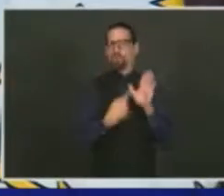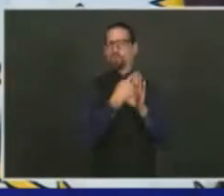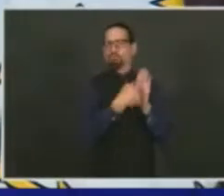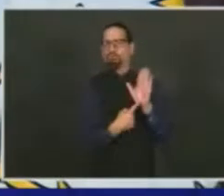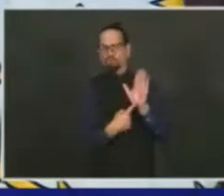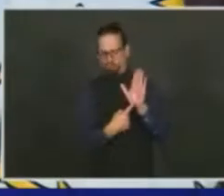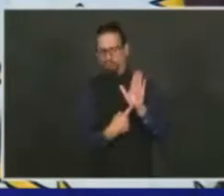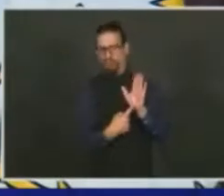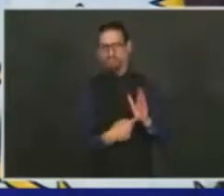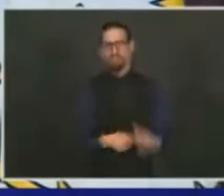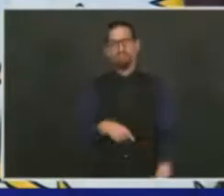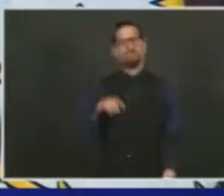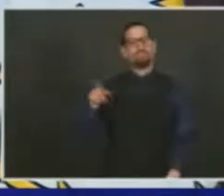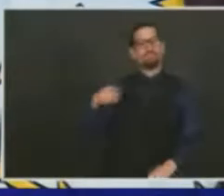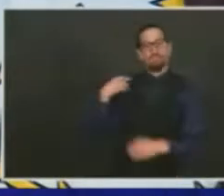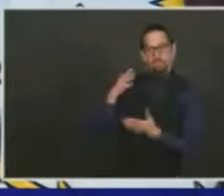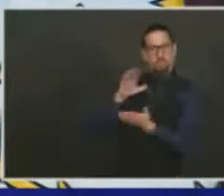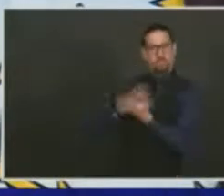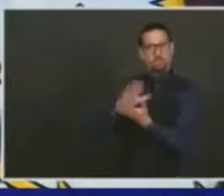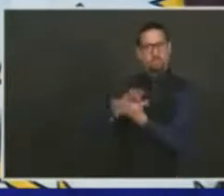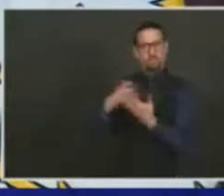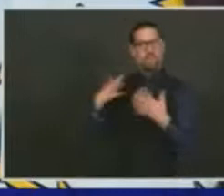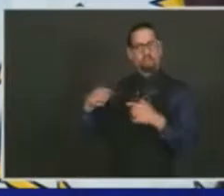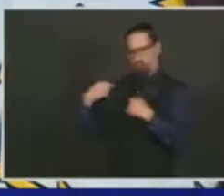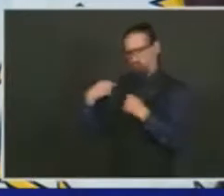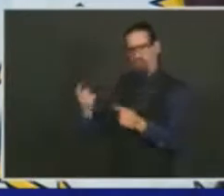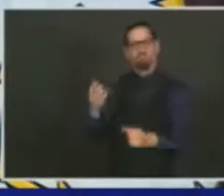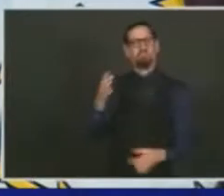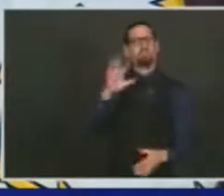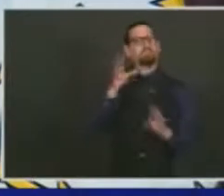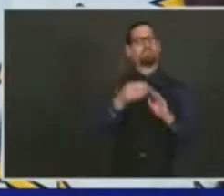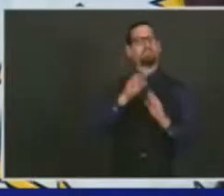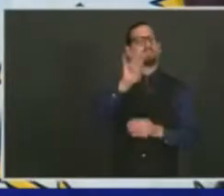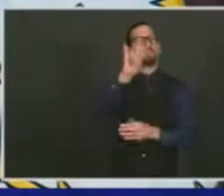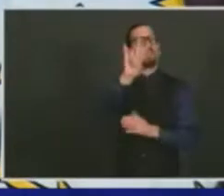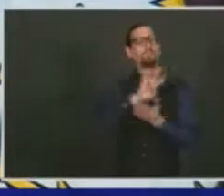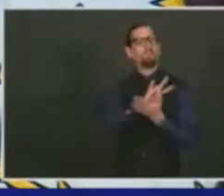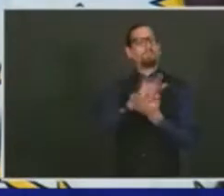enough data, and actual 7 weeks of experience that I'd like to share with you.